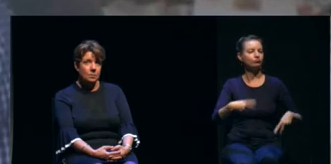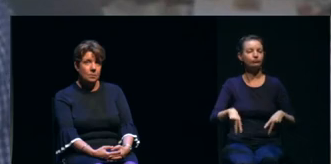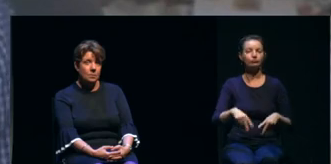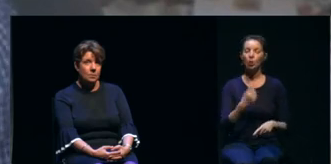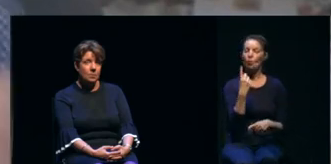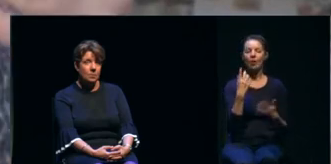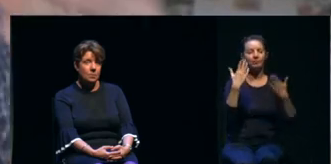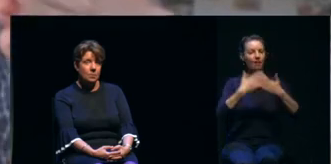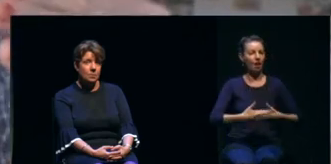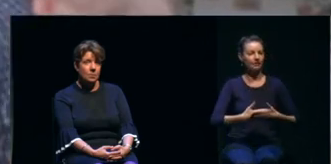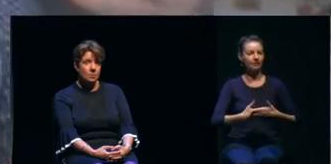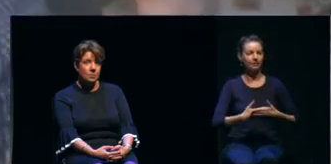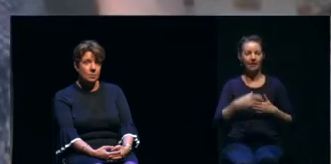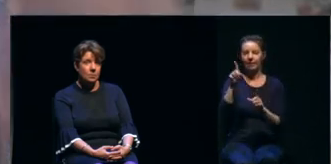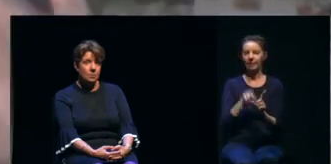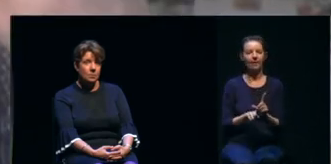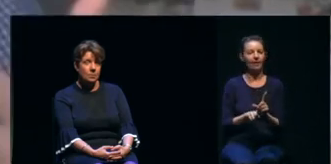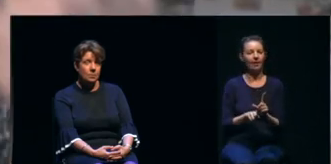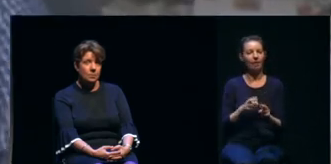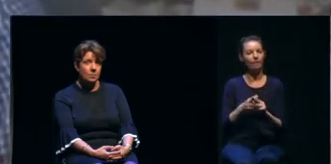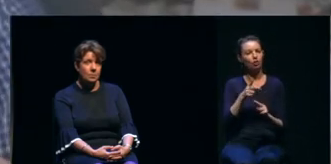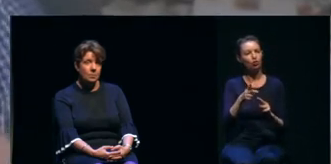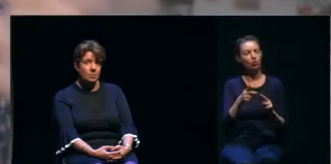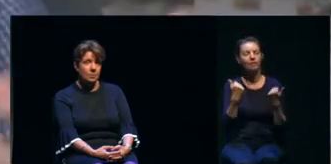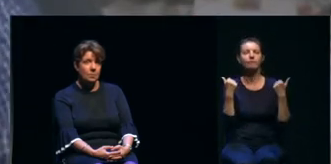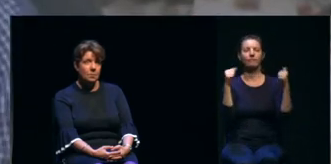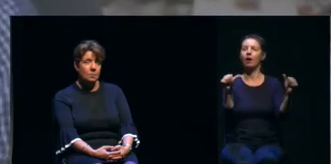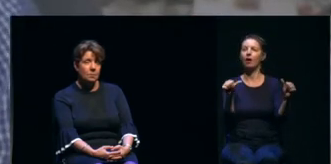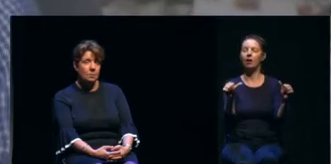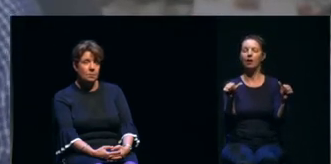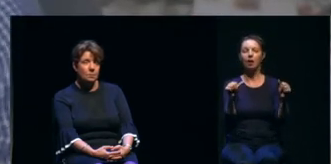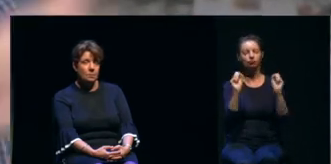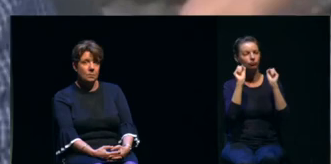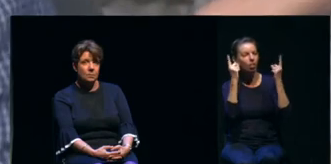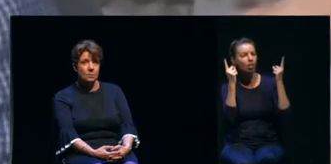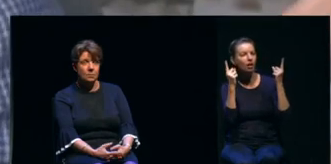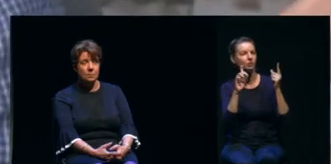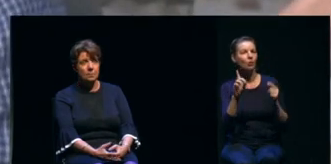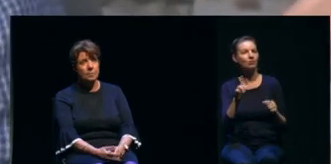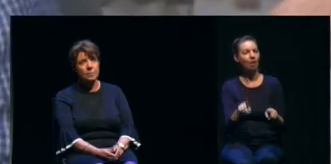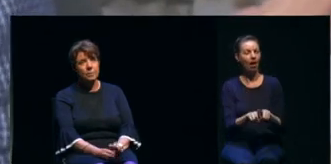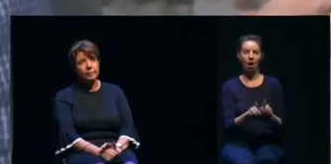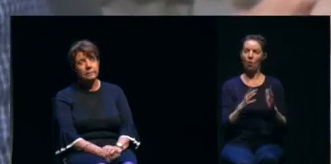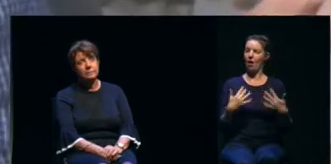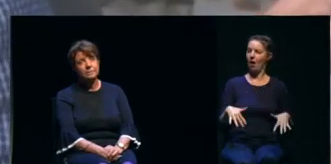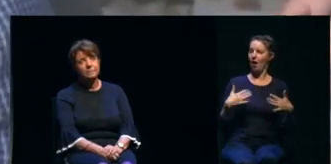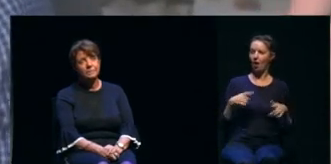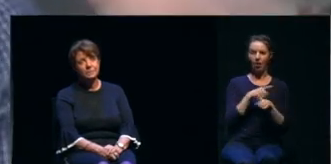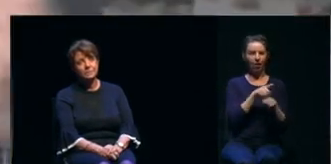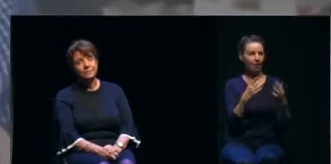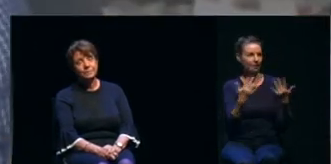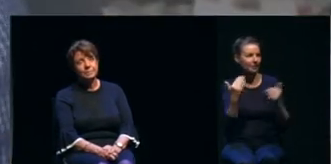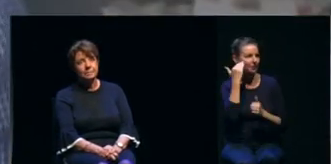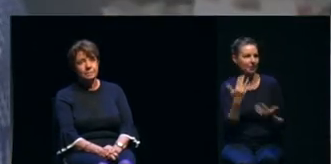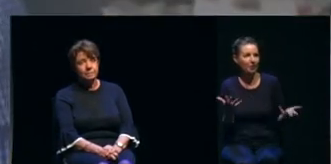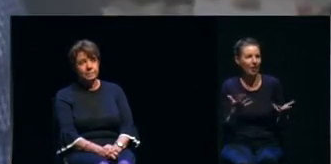one night of the year, just for you to finally see the visuals of what it's like. It's like, oh my God, there's all these women here. Where have they been?